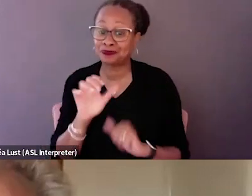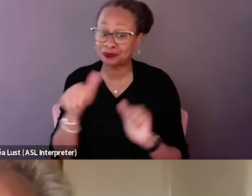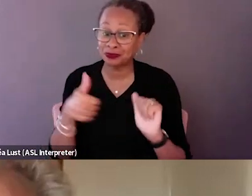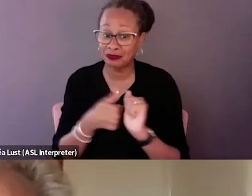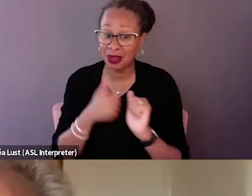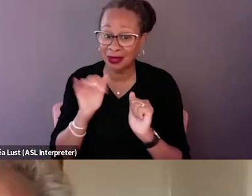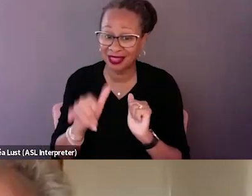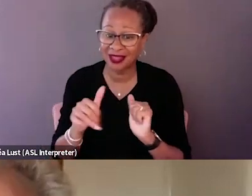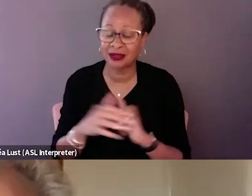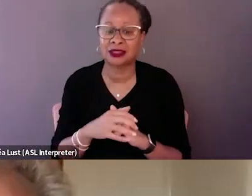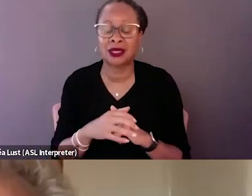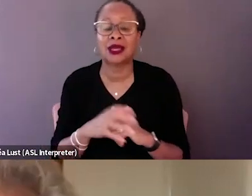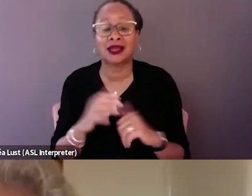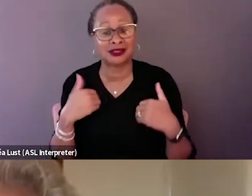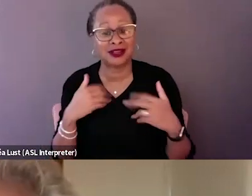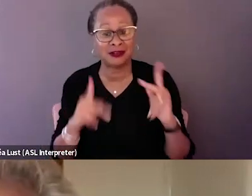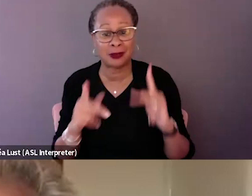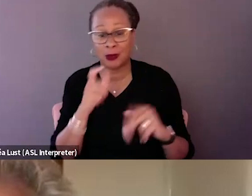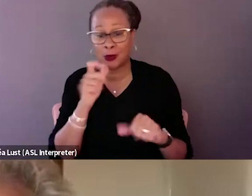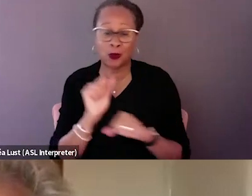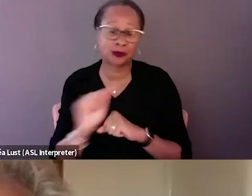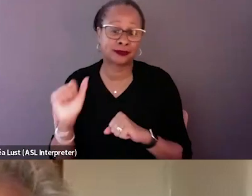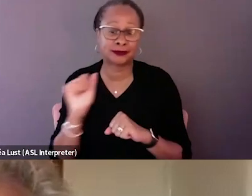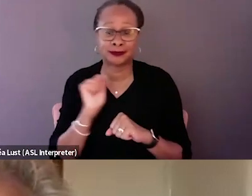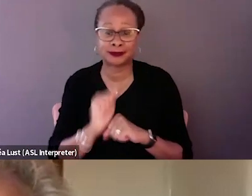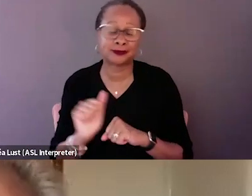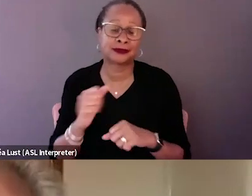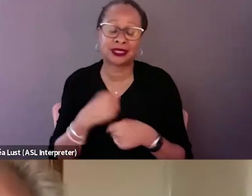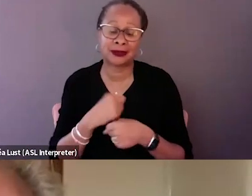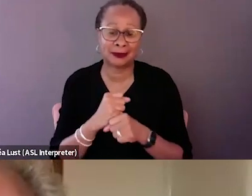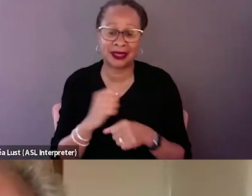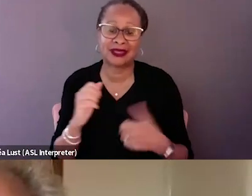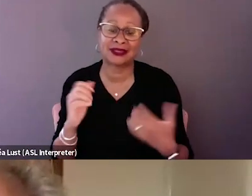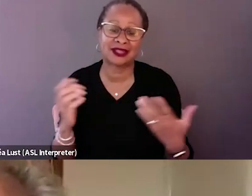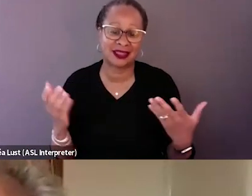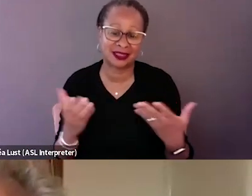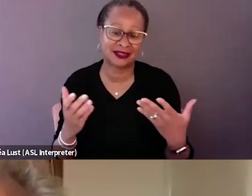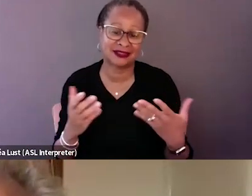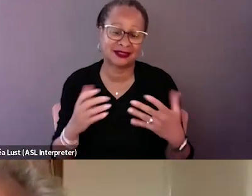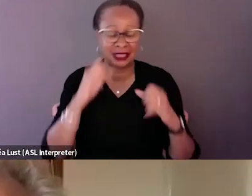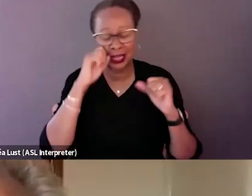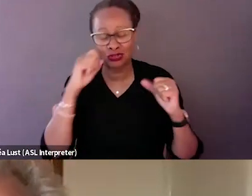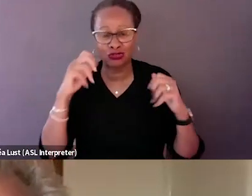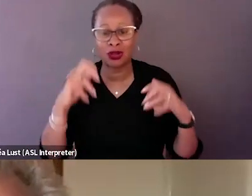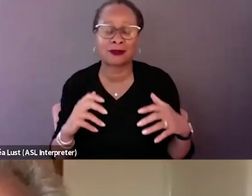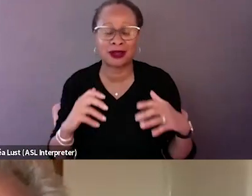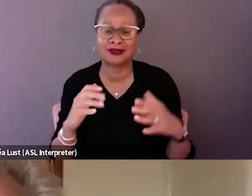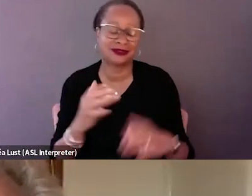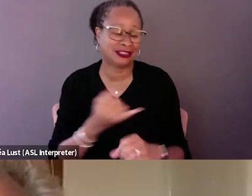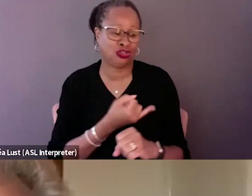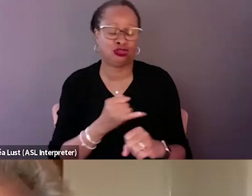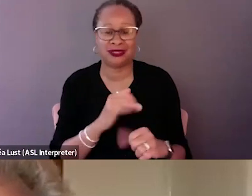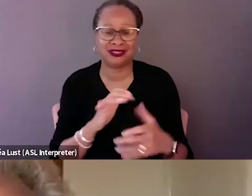that is a people, they working and make it this incredible instrument.